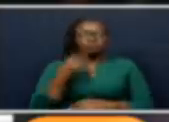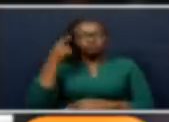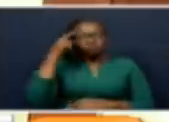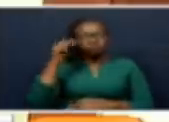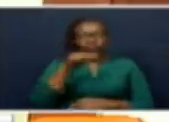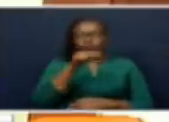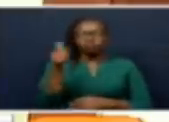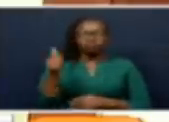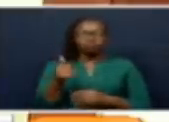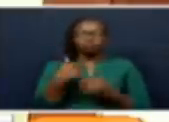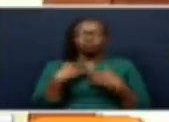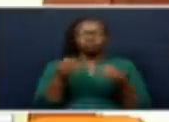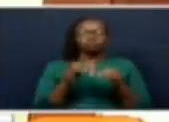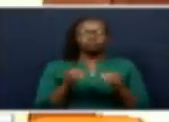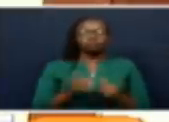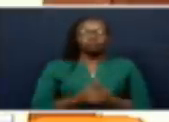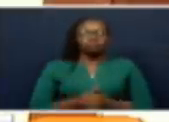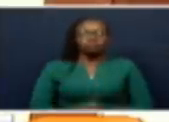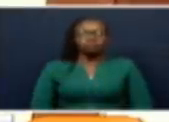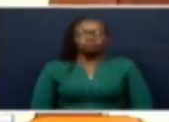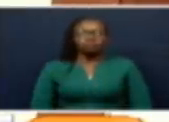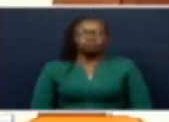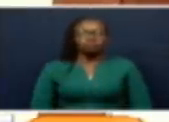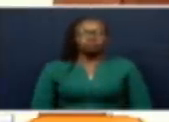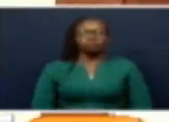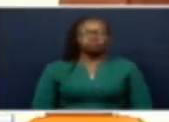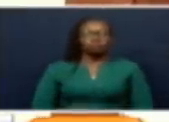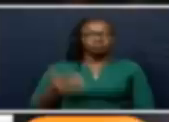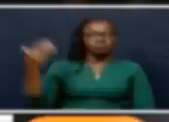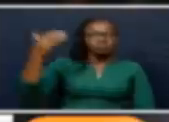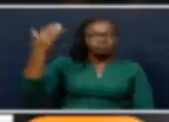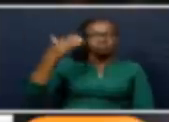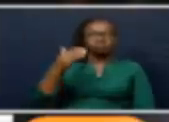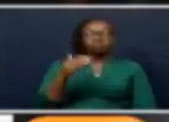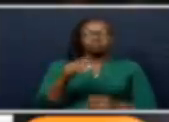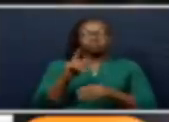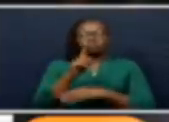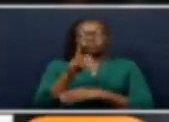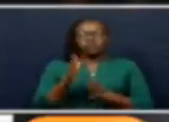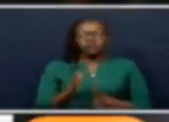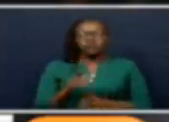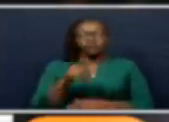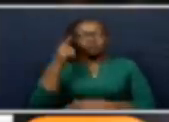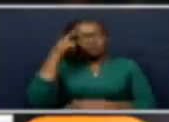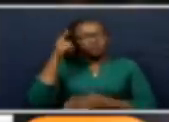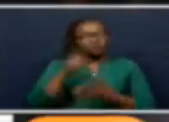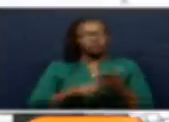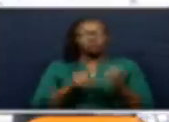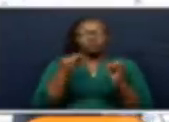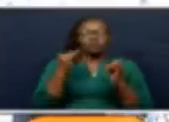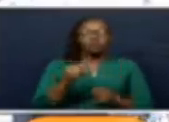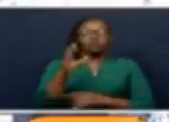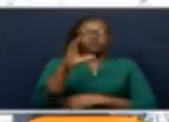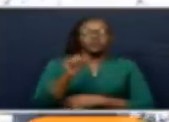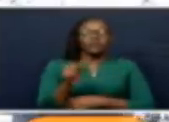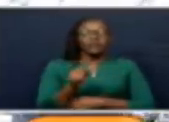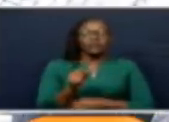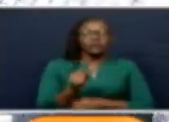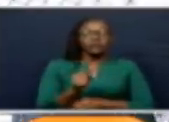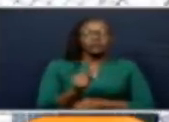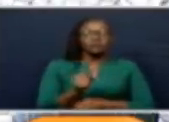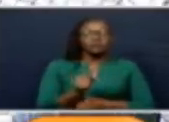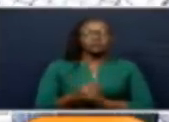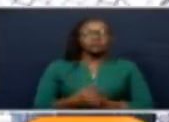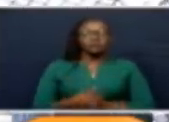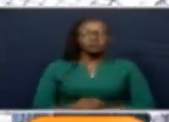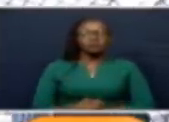worshippers. Yeah. Yeah. Speaking of ministers, what do you think of our new cabinet secretaries, this new lineup?